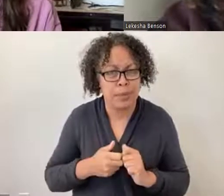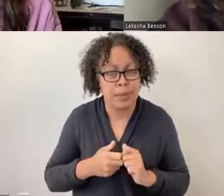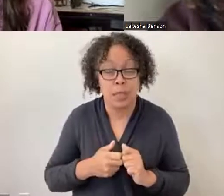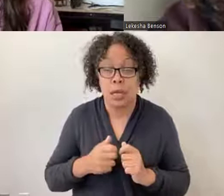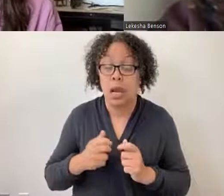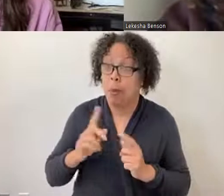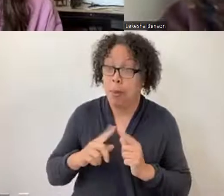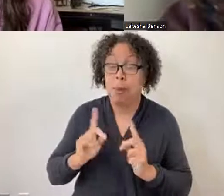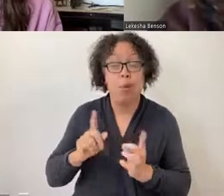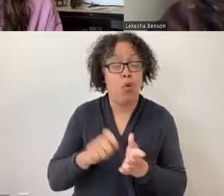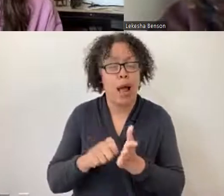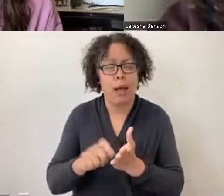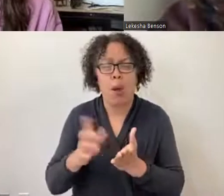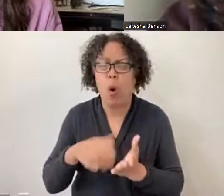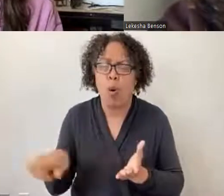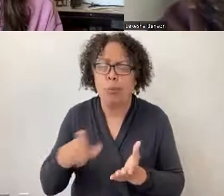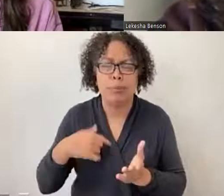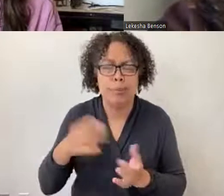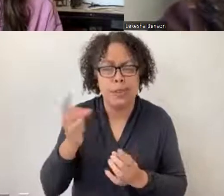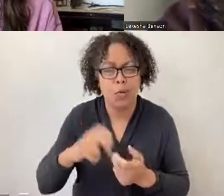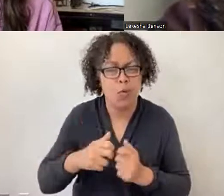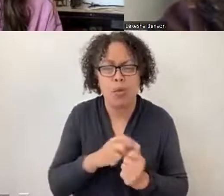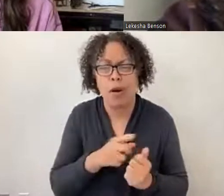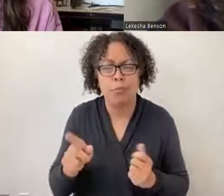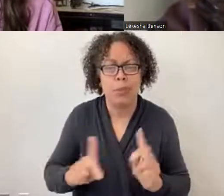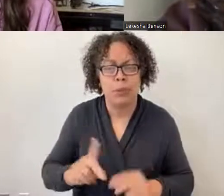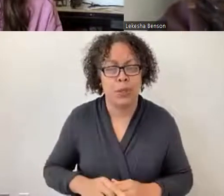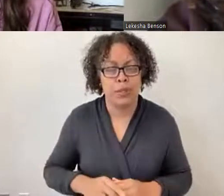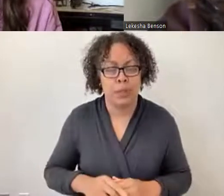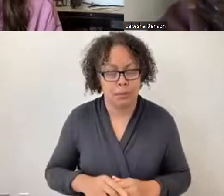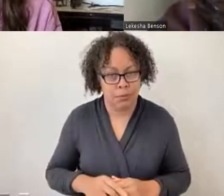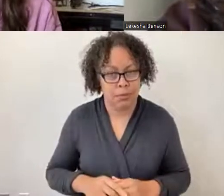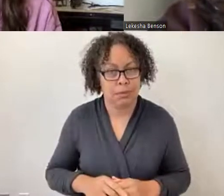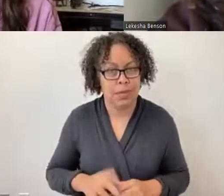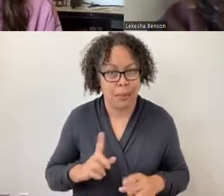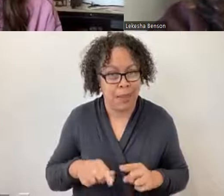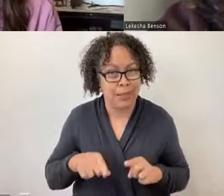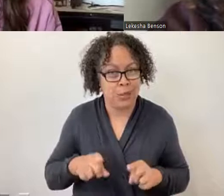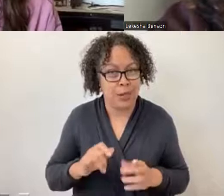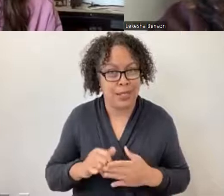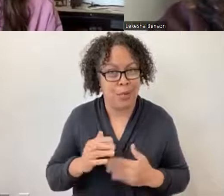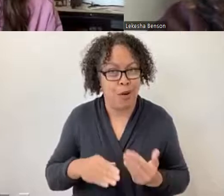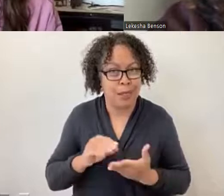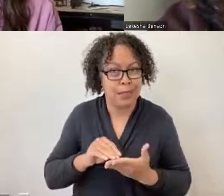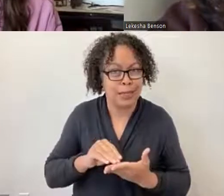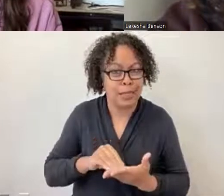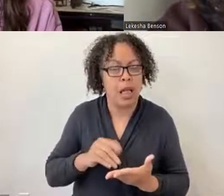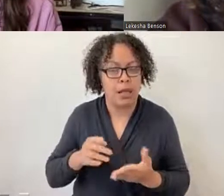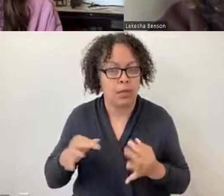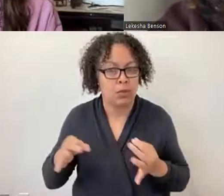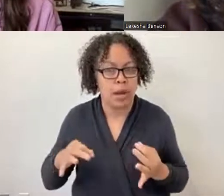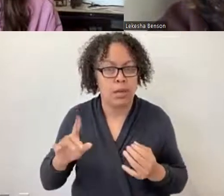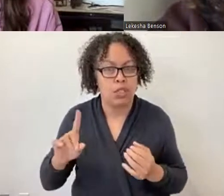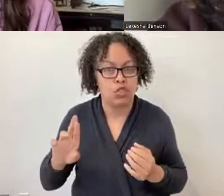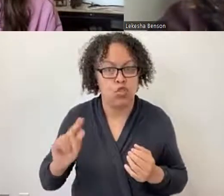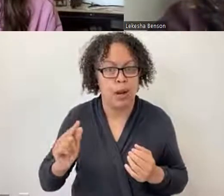papers talking about all the terrible problems that people are facing. But what I end up doing in that process is essentially describing drug use as